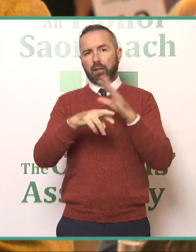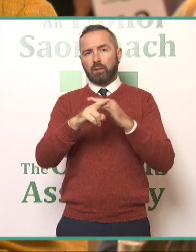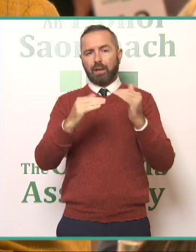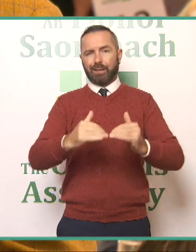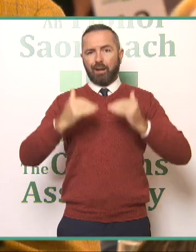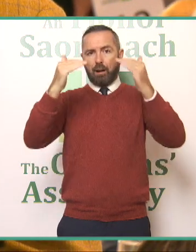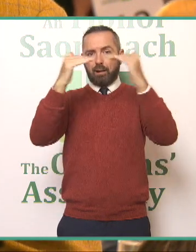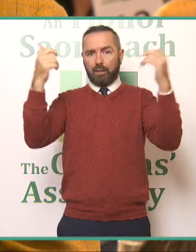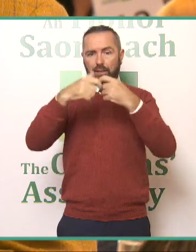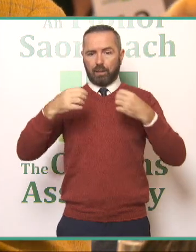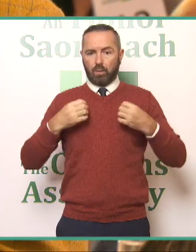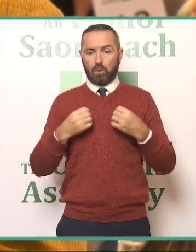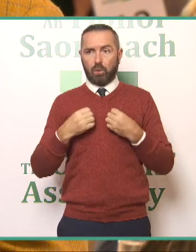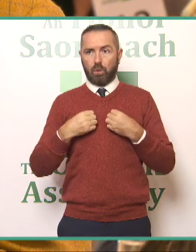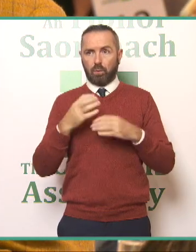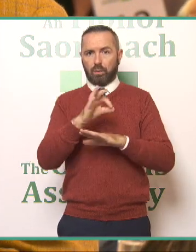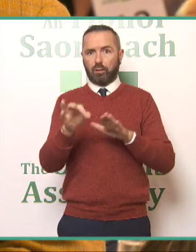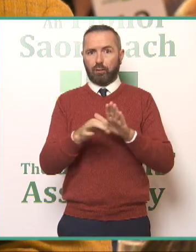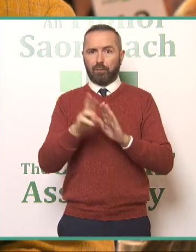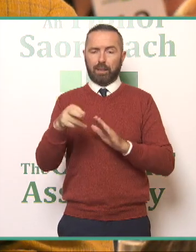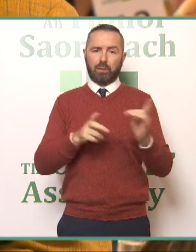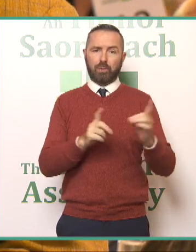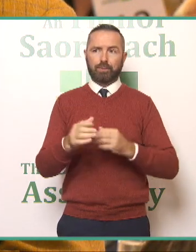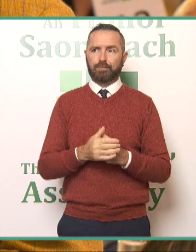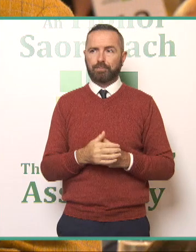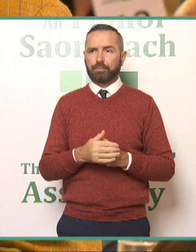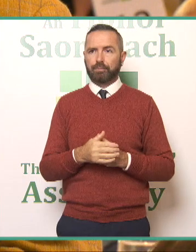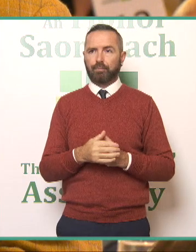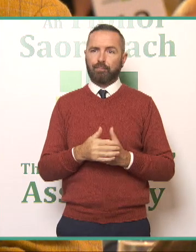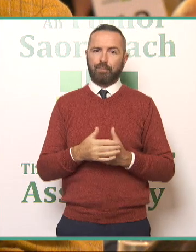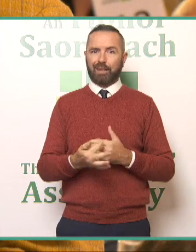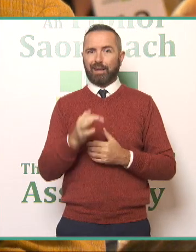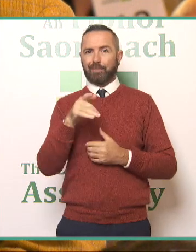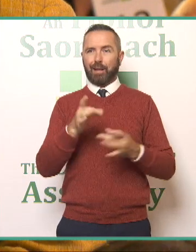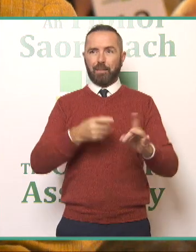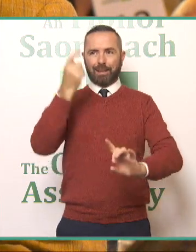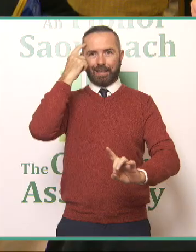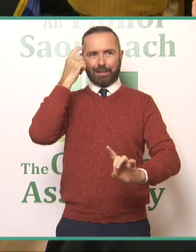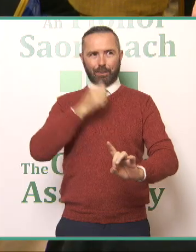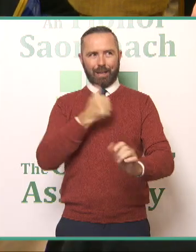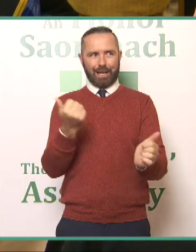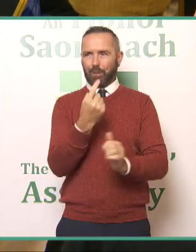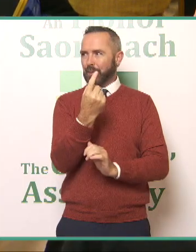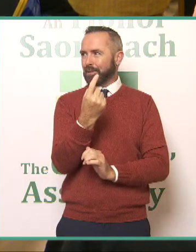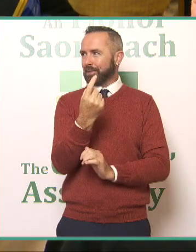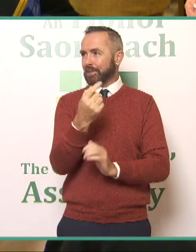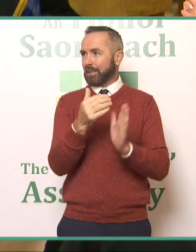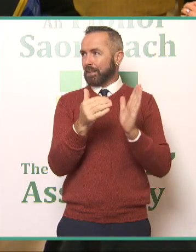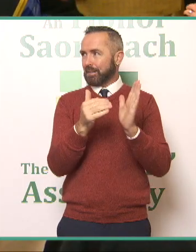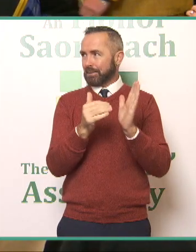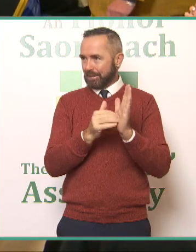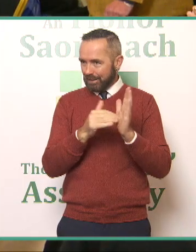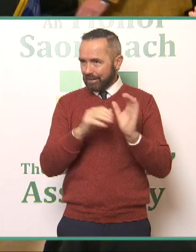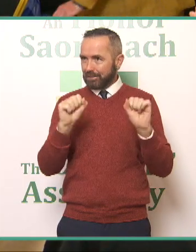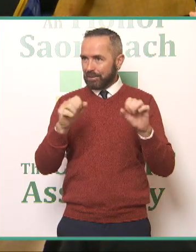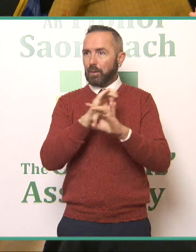higher level than our own government is able to make. Does that make sense to anyone? Does. Thank you very much,